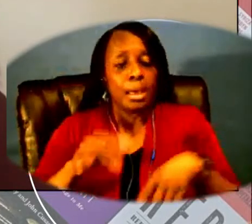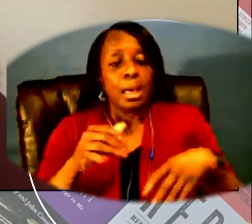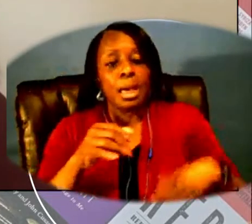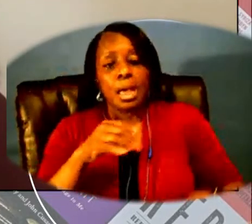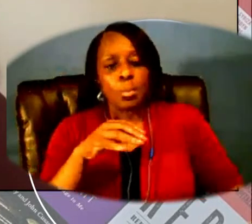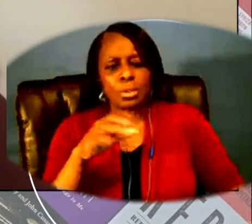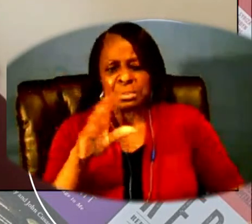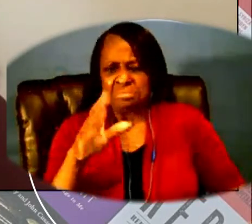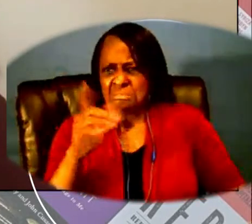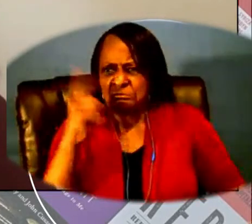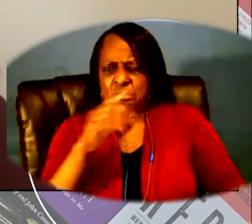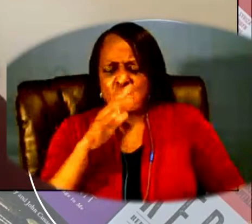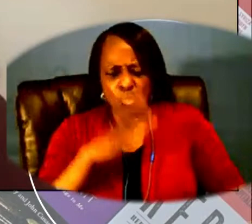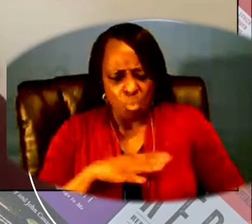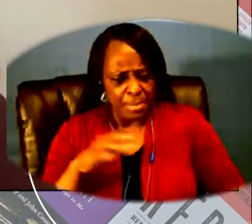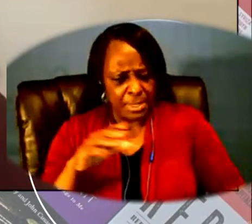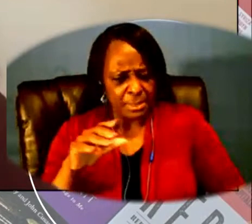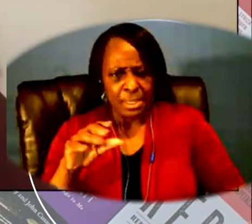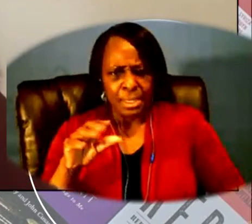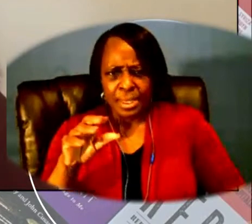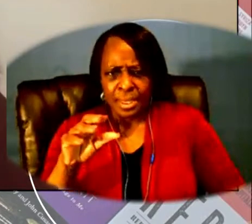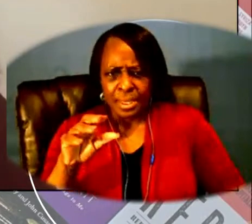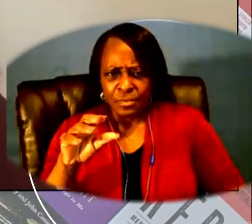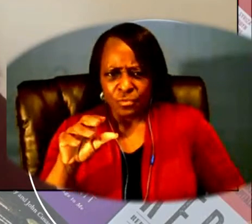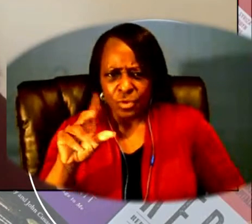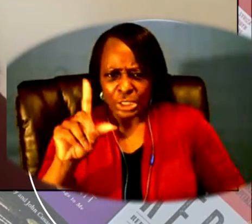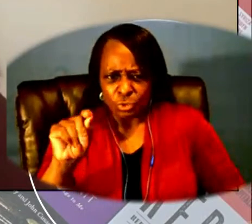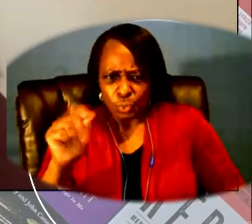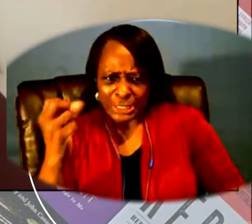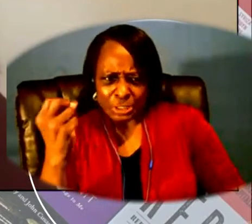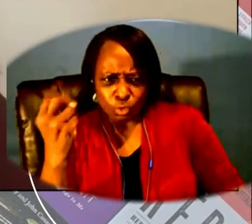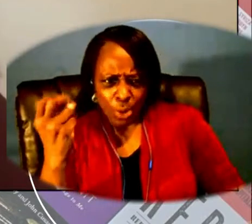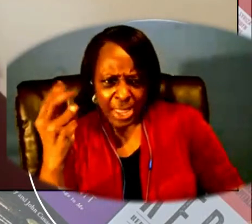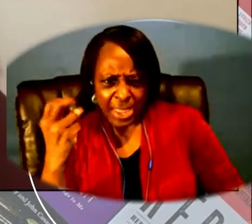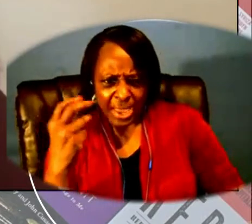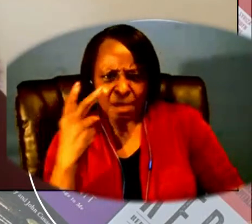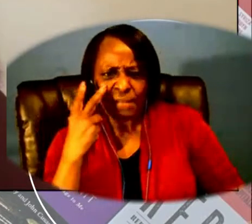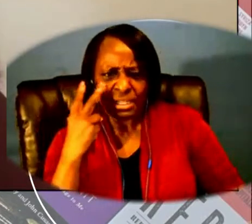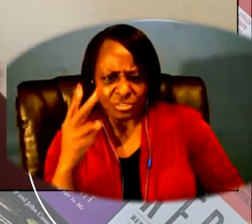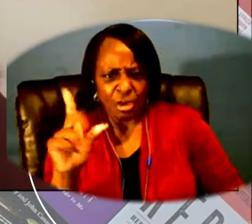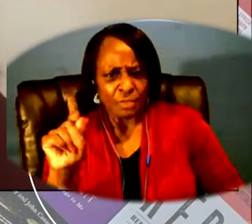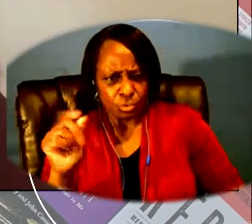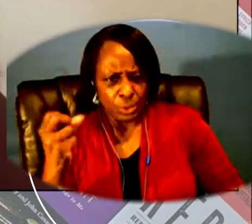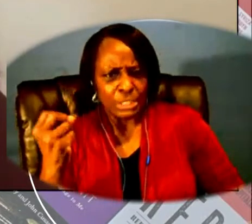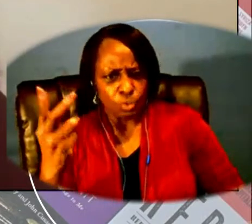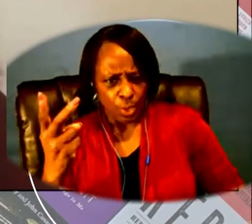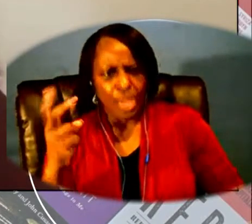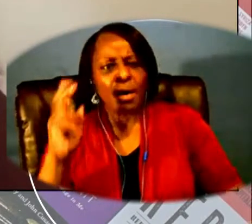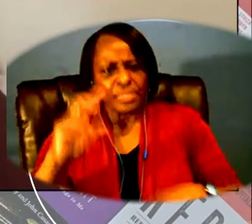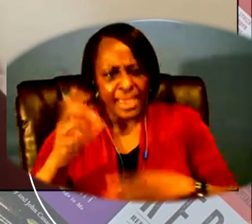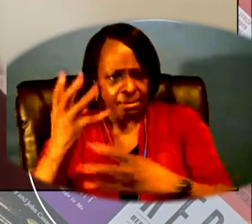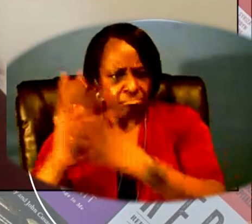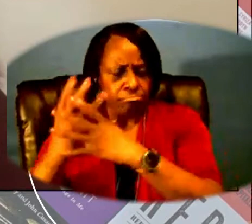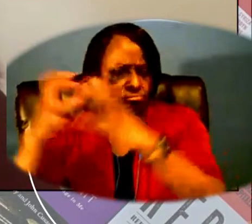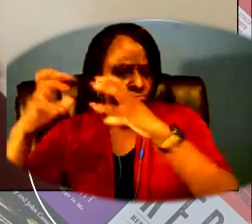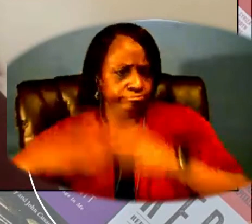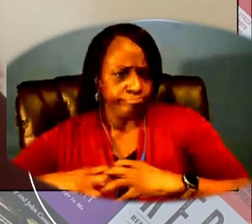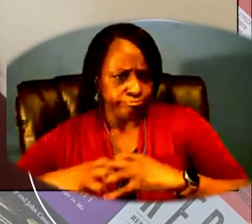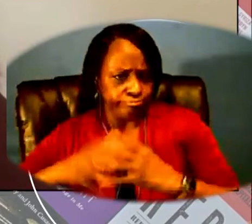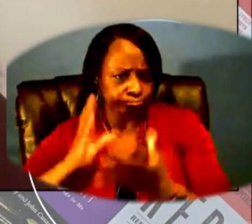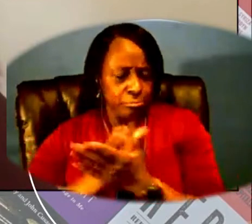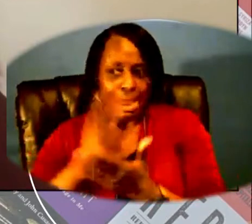2012, and I saw him that day because I had no choice, because they realized that I had a problem, and I